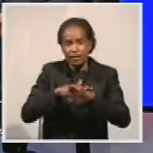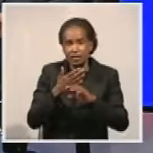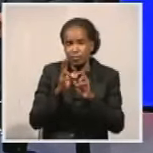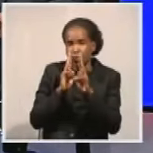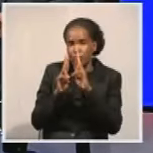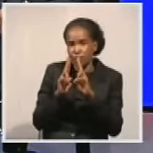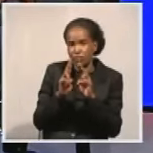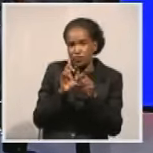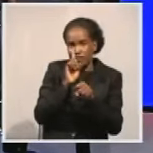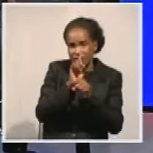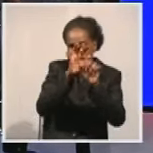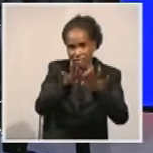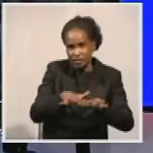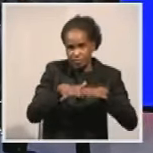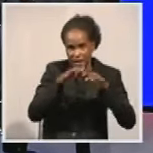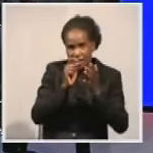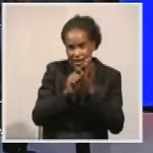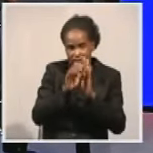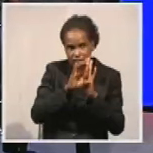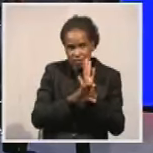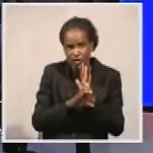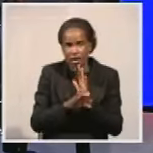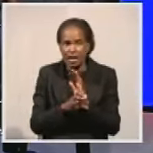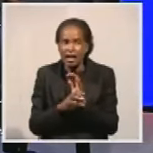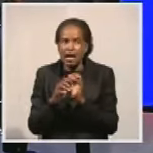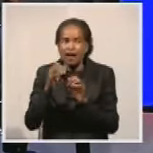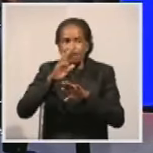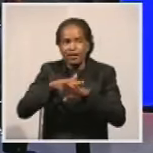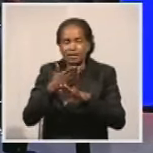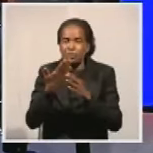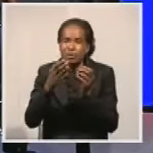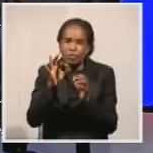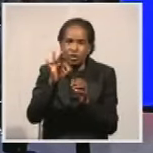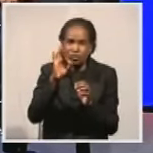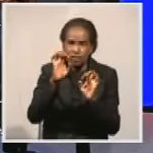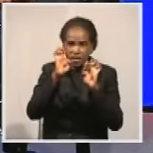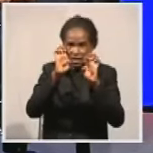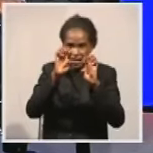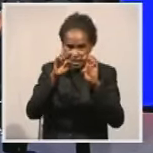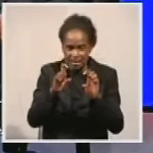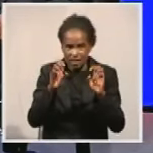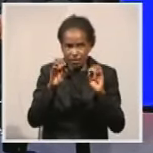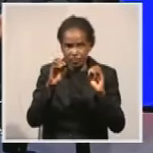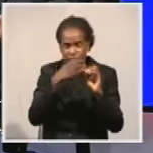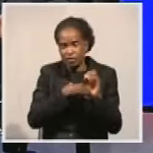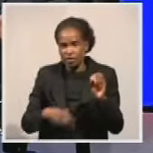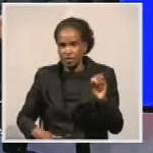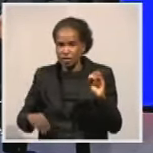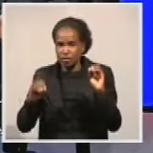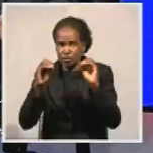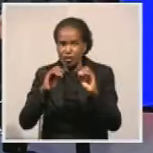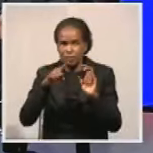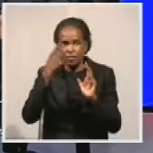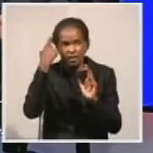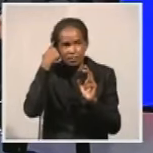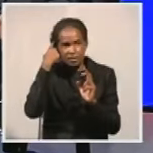of the Constituent Assembly, one also deduces that if we had not chosen the executive president route, the prime minister would have to come from